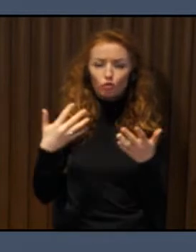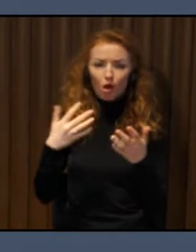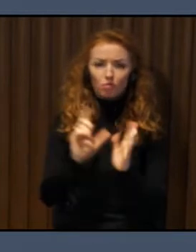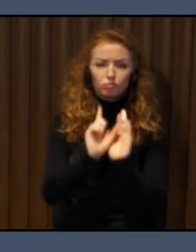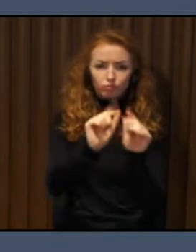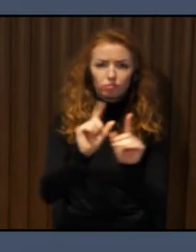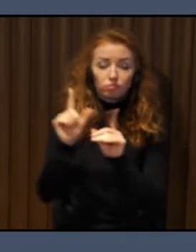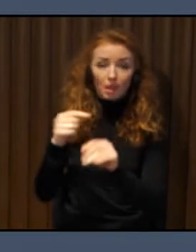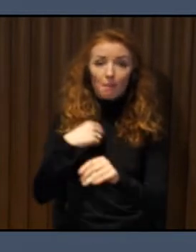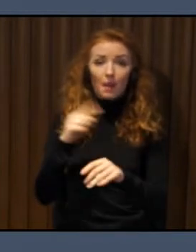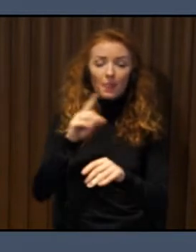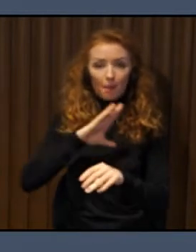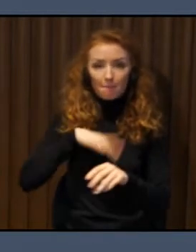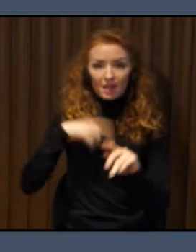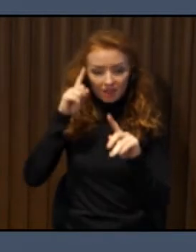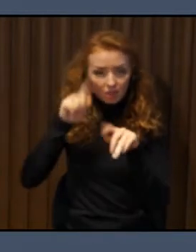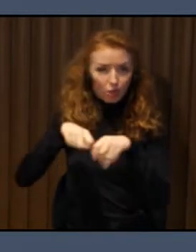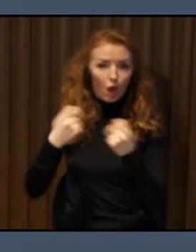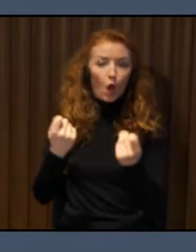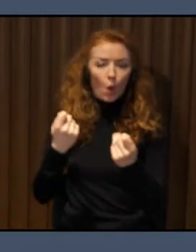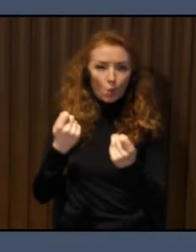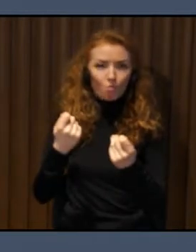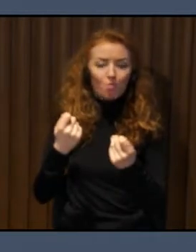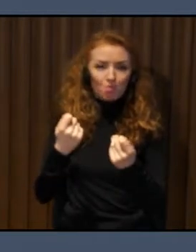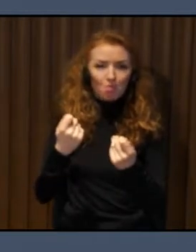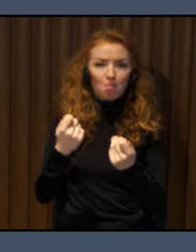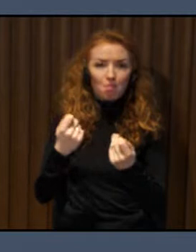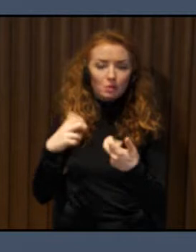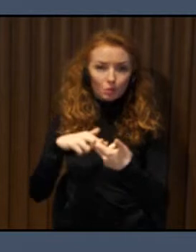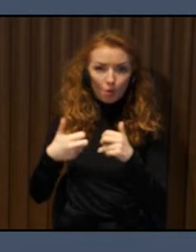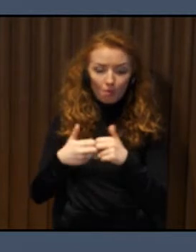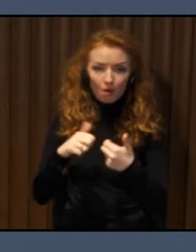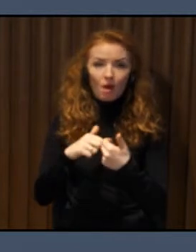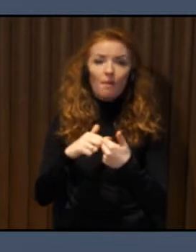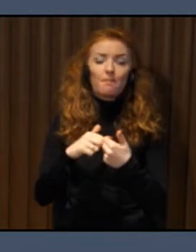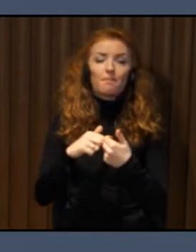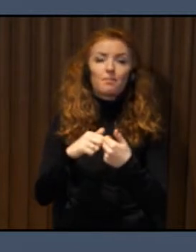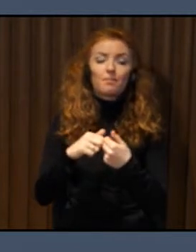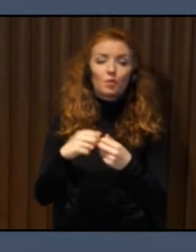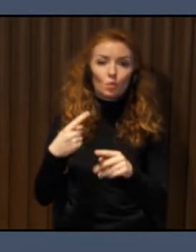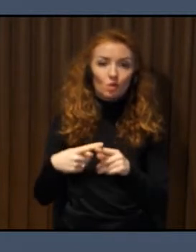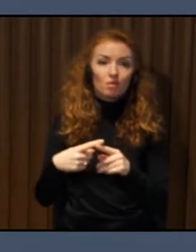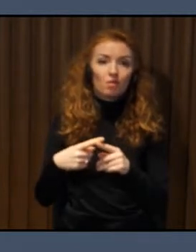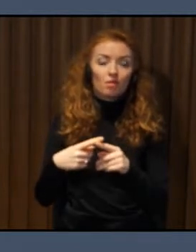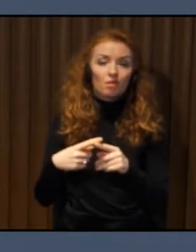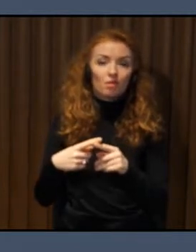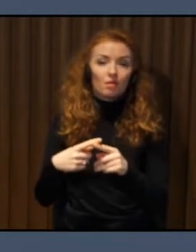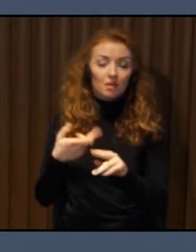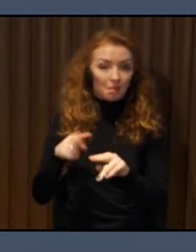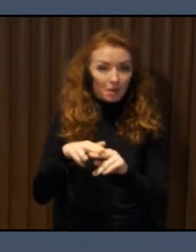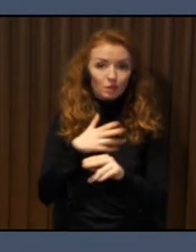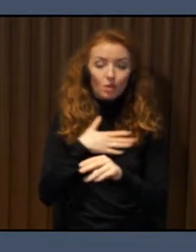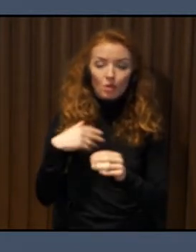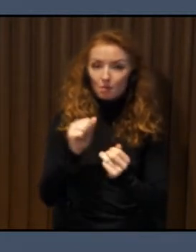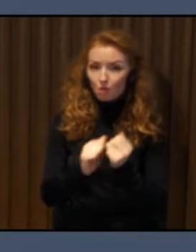years in my past. So accessibility is one of the building blocks of my life, also in the professional matter, and